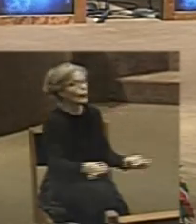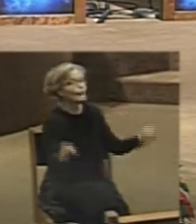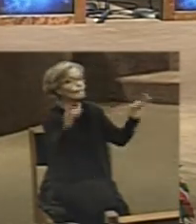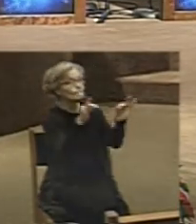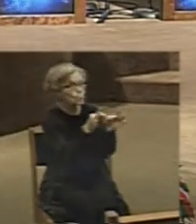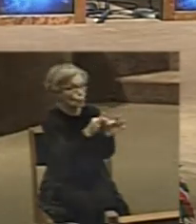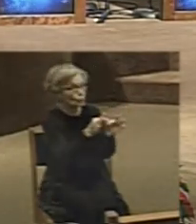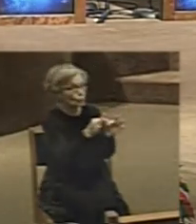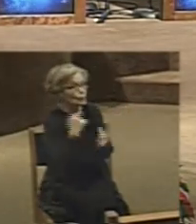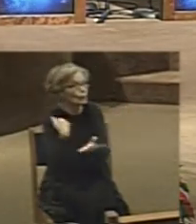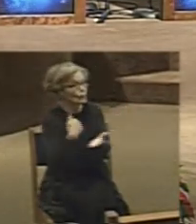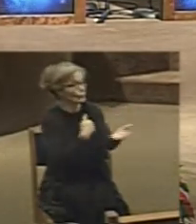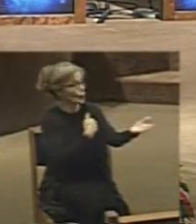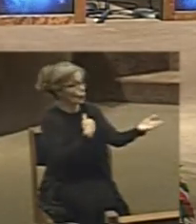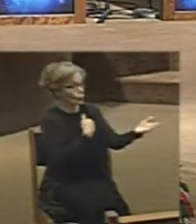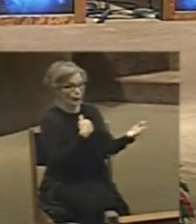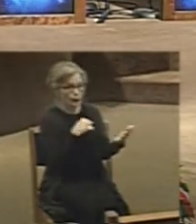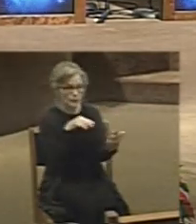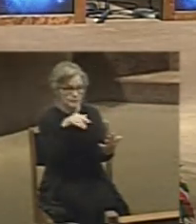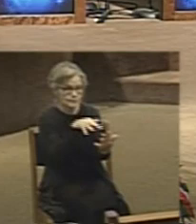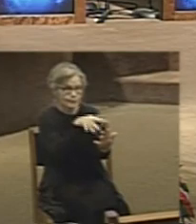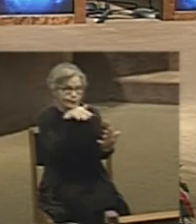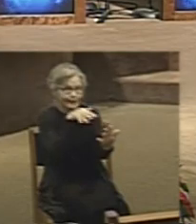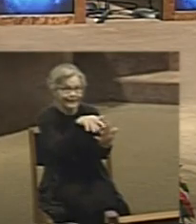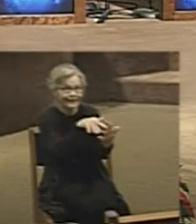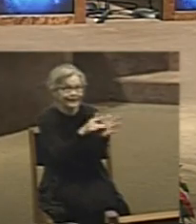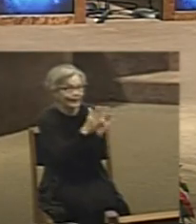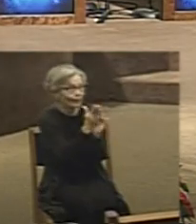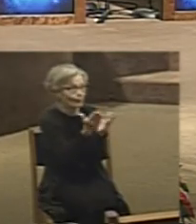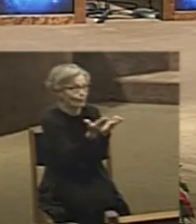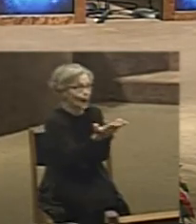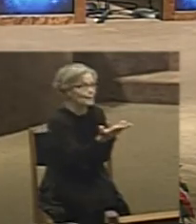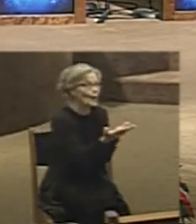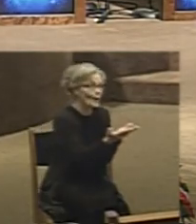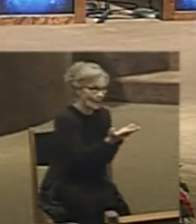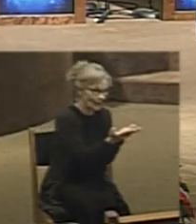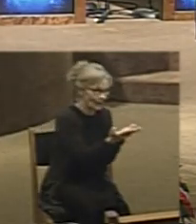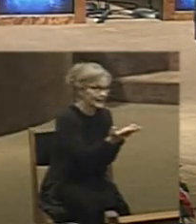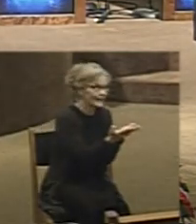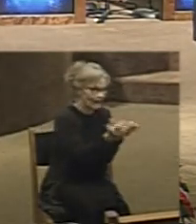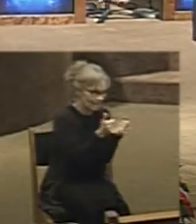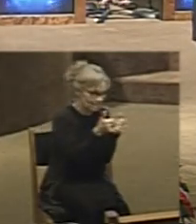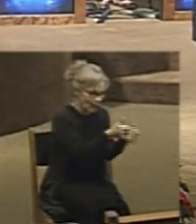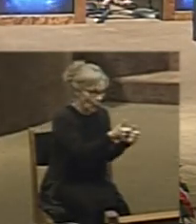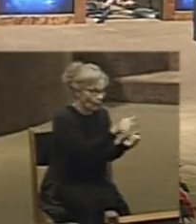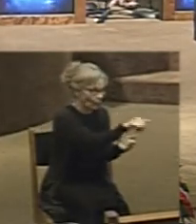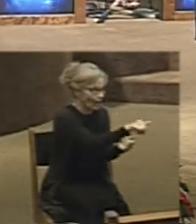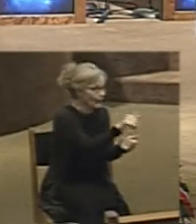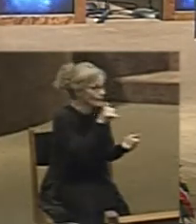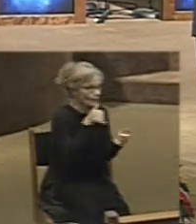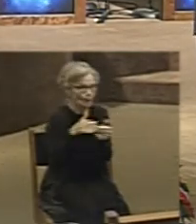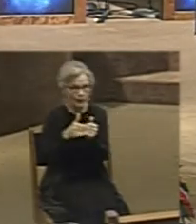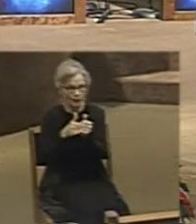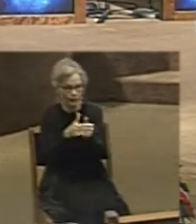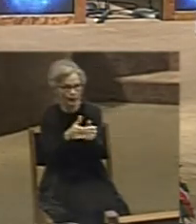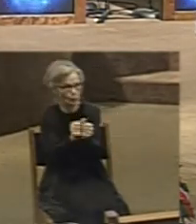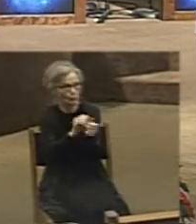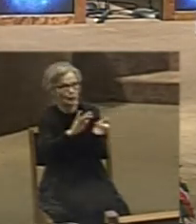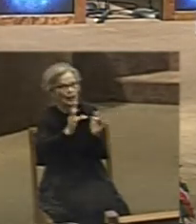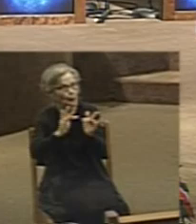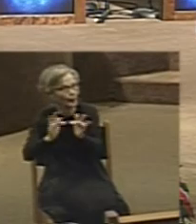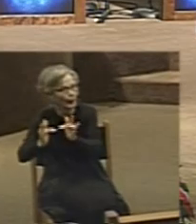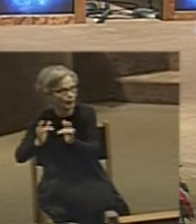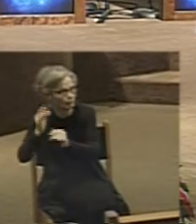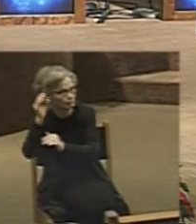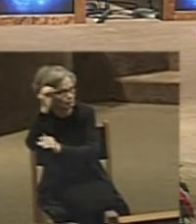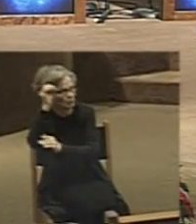sink ourselves in God's forever settled word and not let ourselves be led astray and deceived.